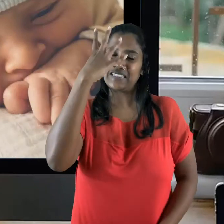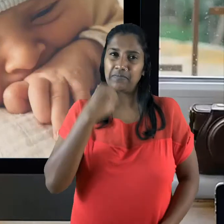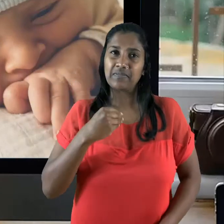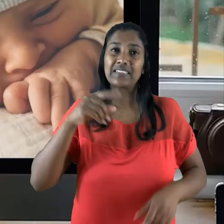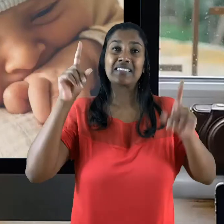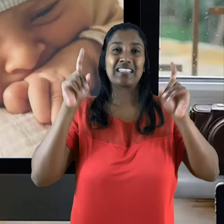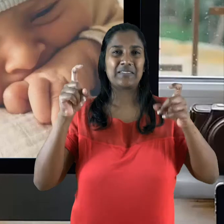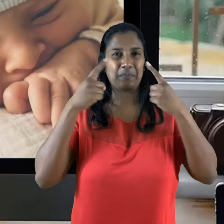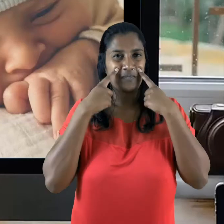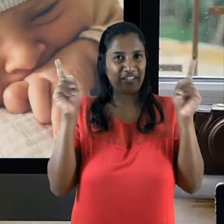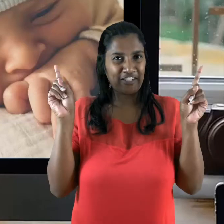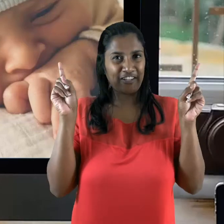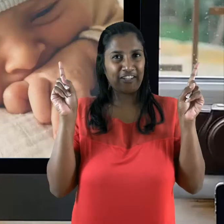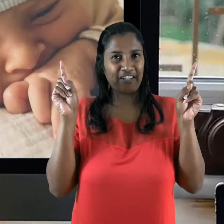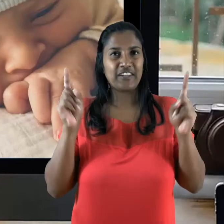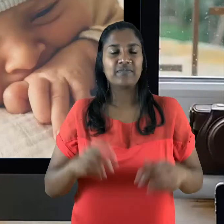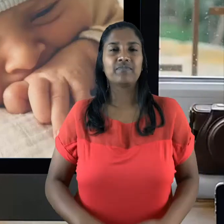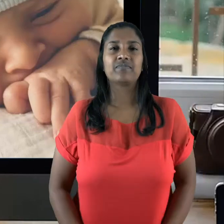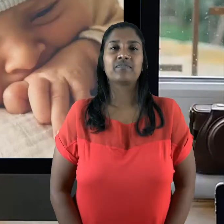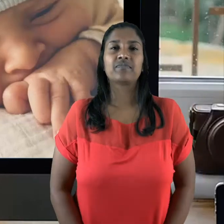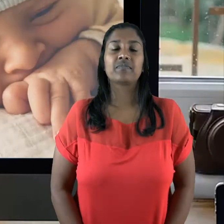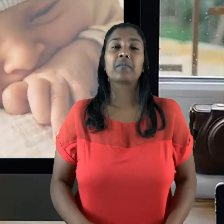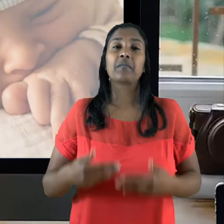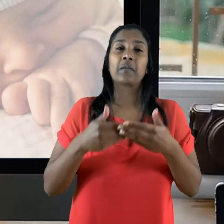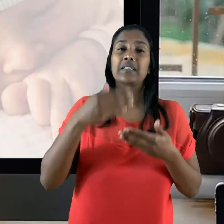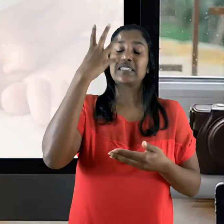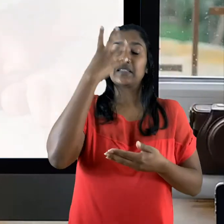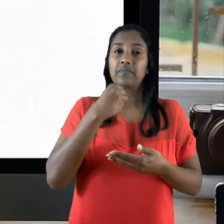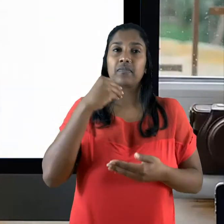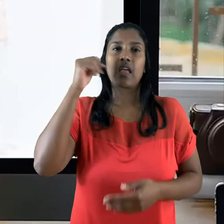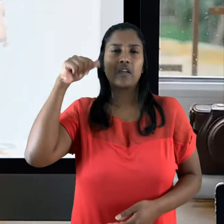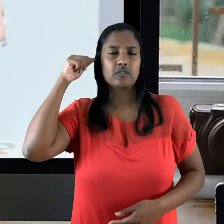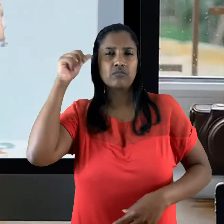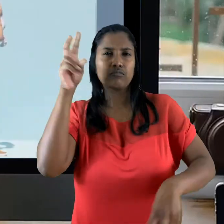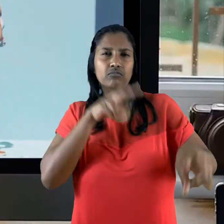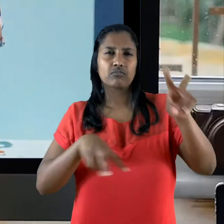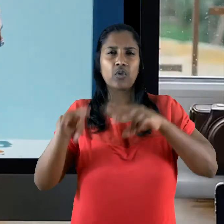see how the ear responds to the quietest sounds.